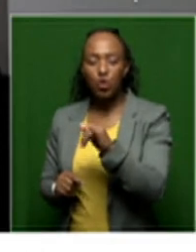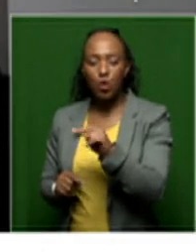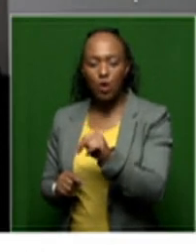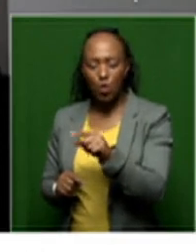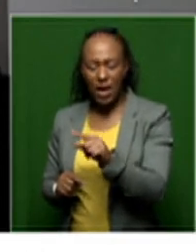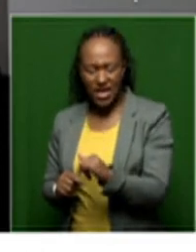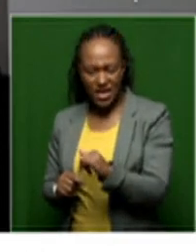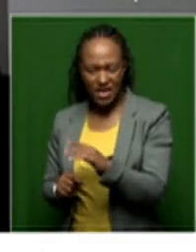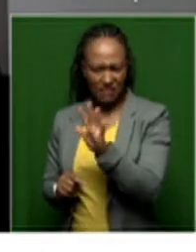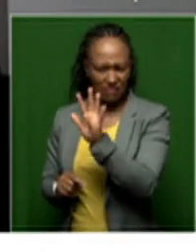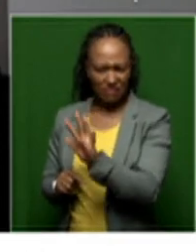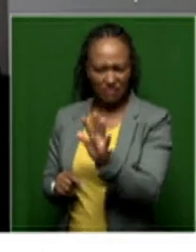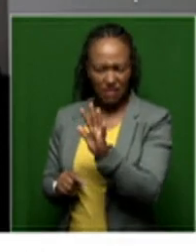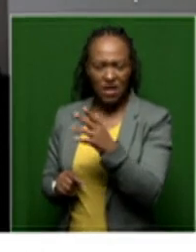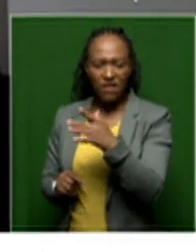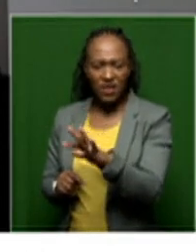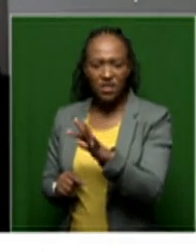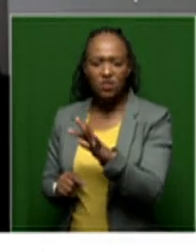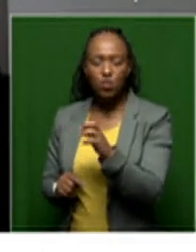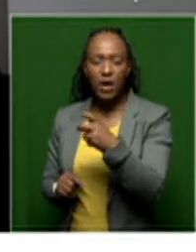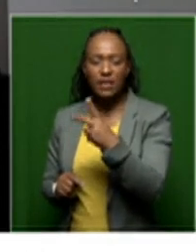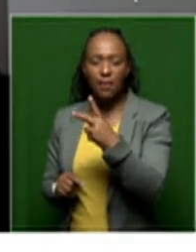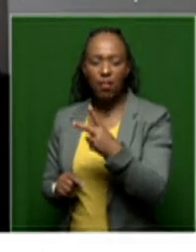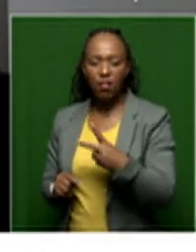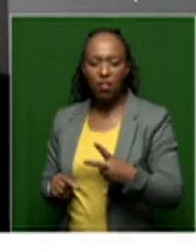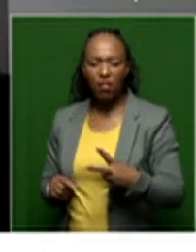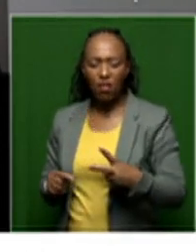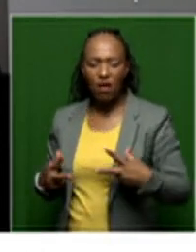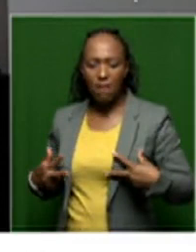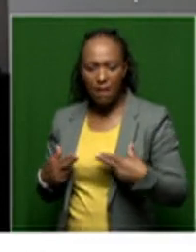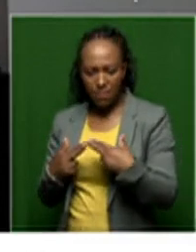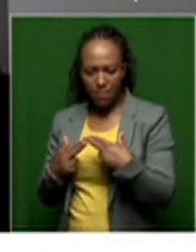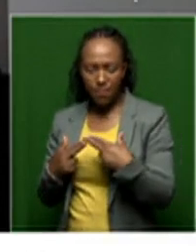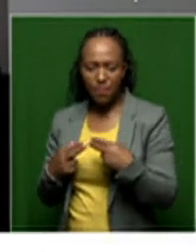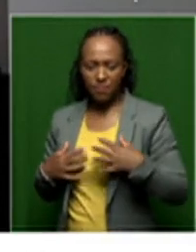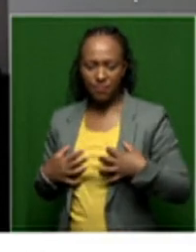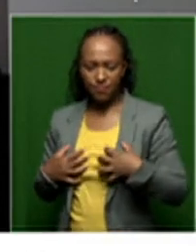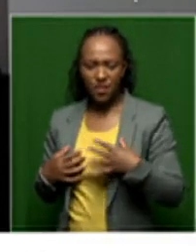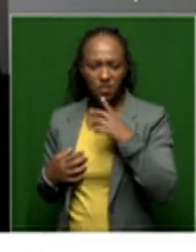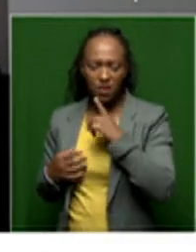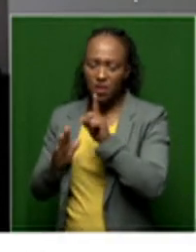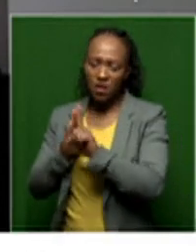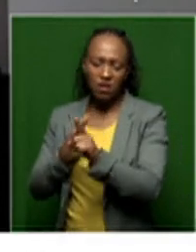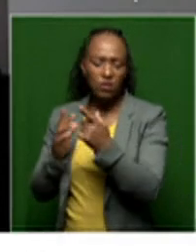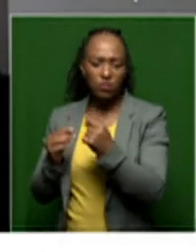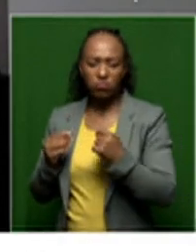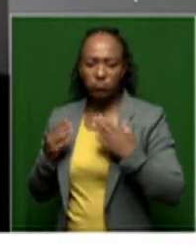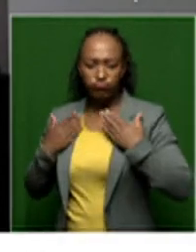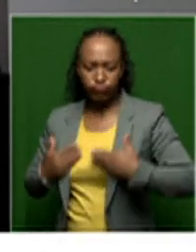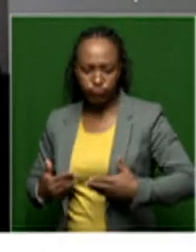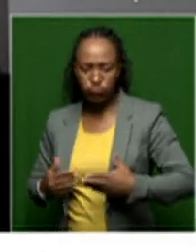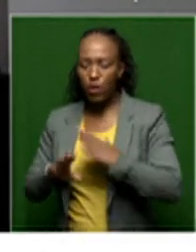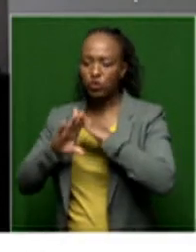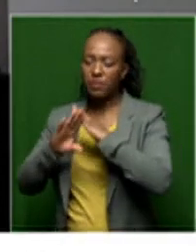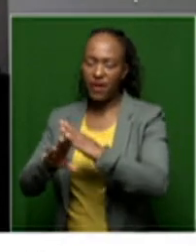was a double mastectomy, and because she had the predisposition, so she thought, well, I'm going to go ahead and do this to prevent